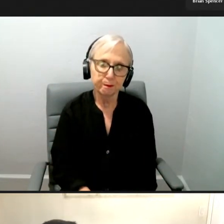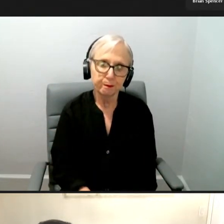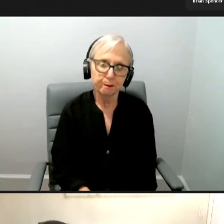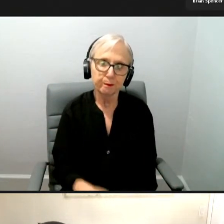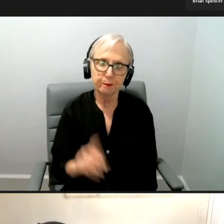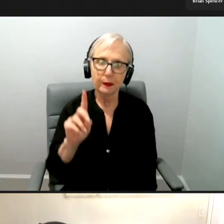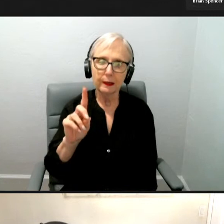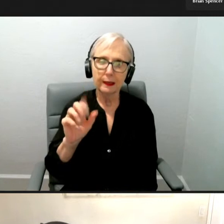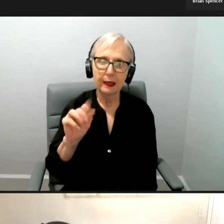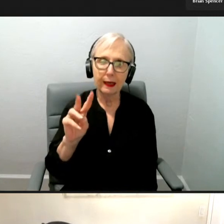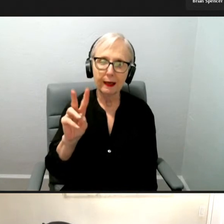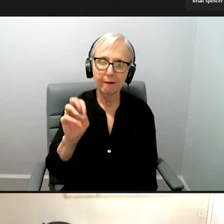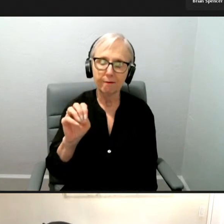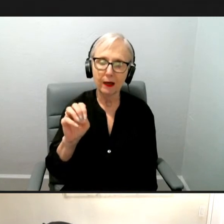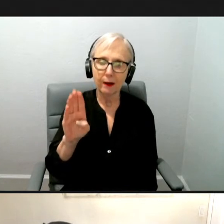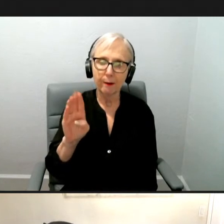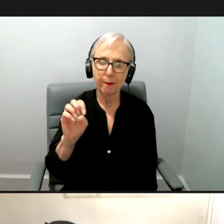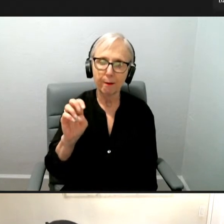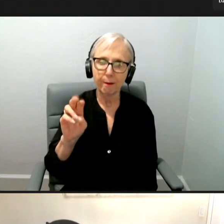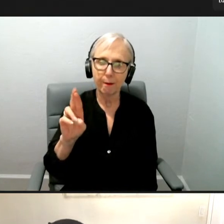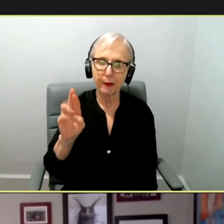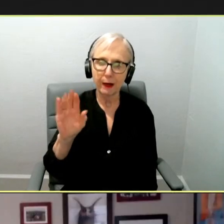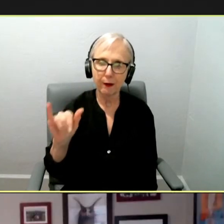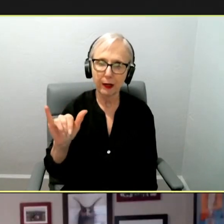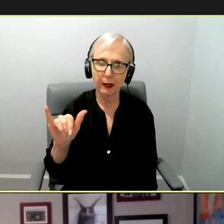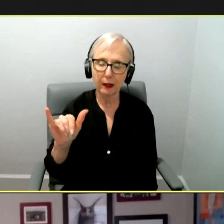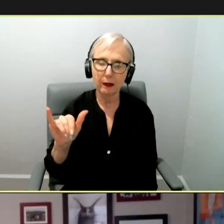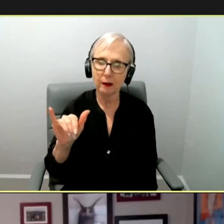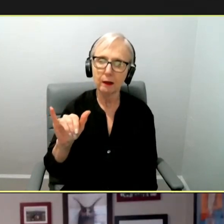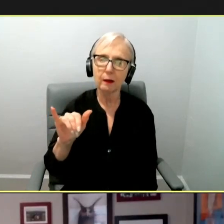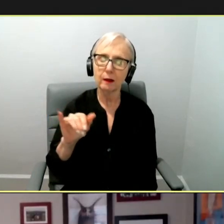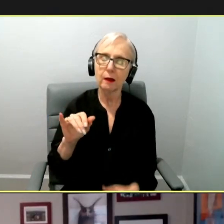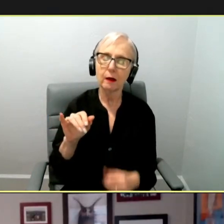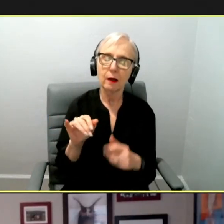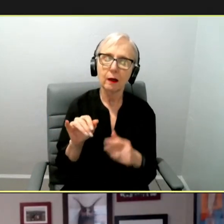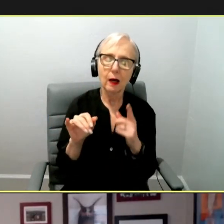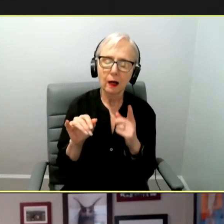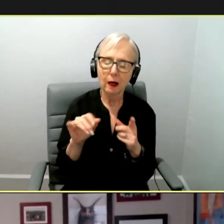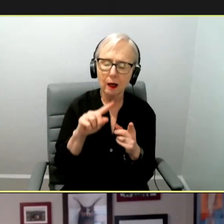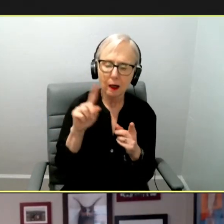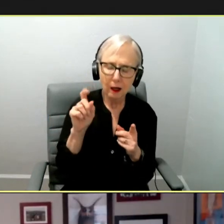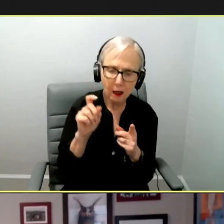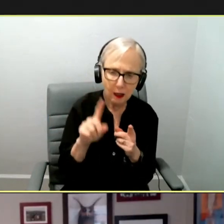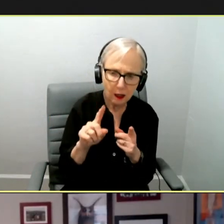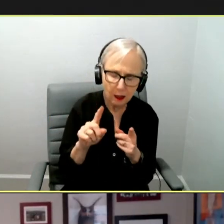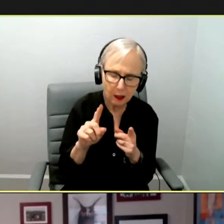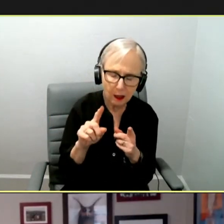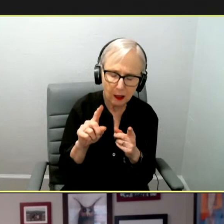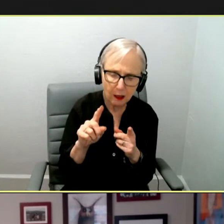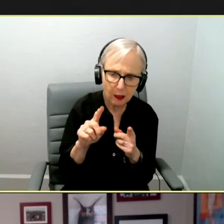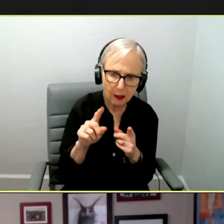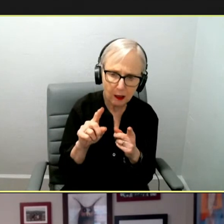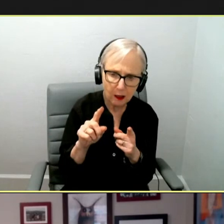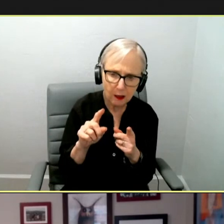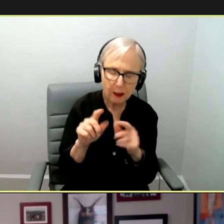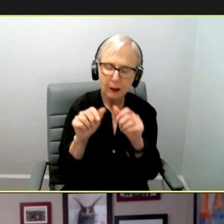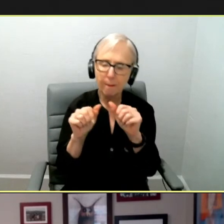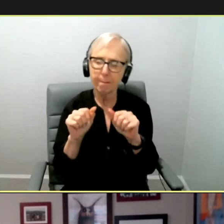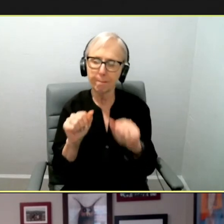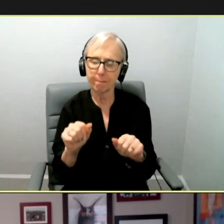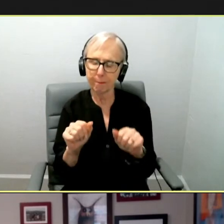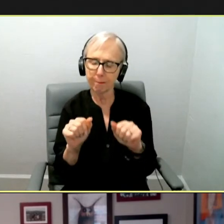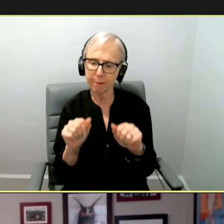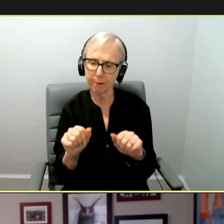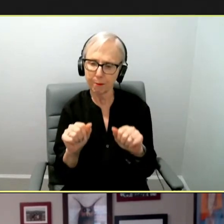to Dave Perry. Hi, it's Dave Perry with the Sentinel again. My question is about the ability to